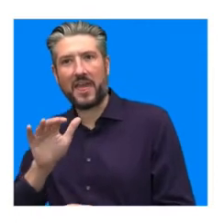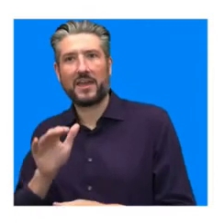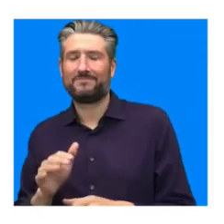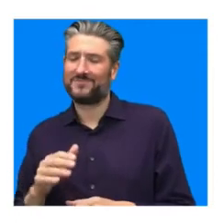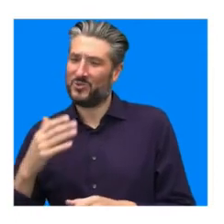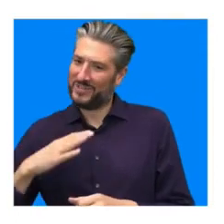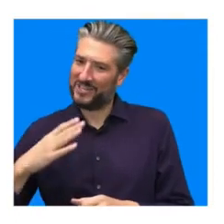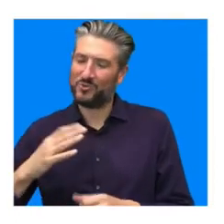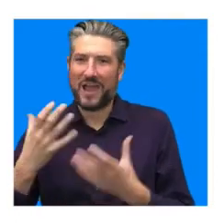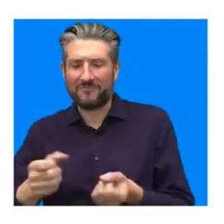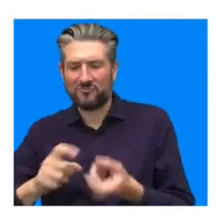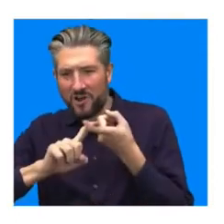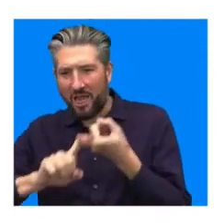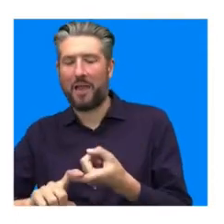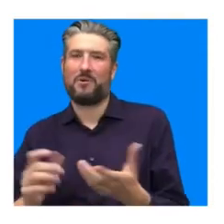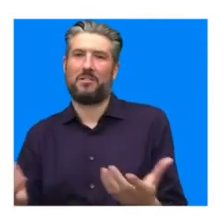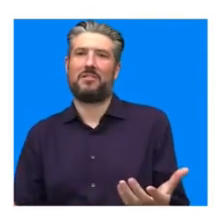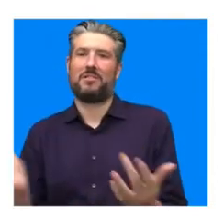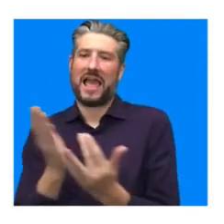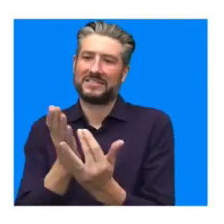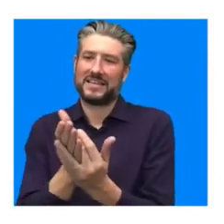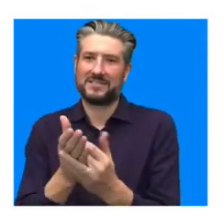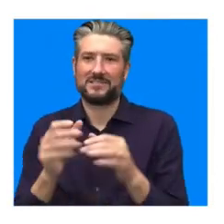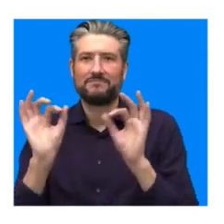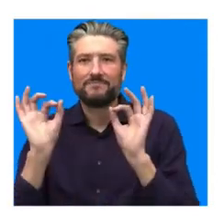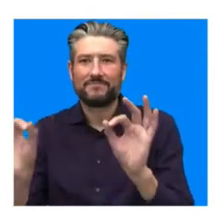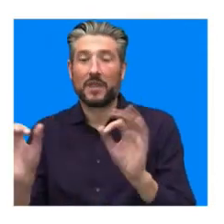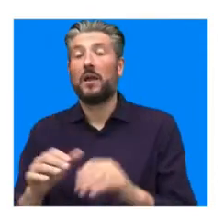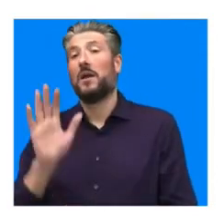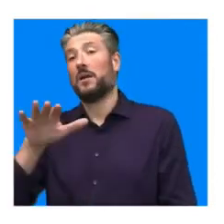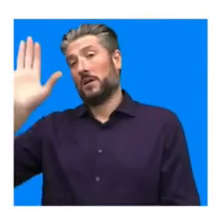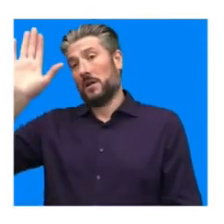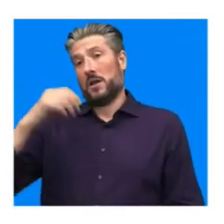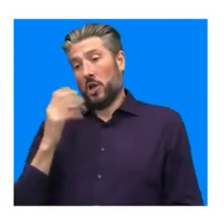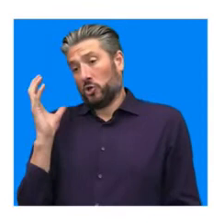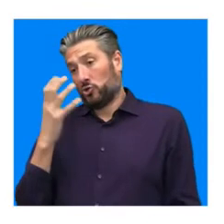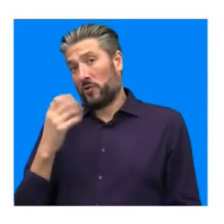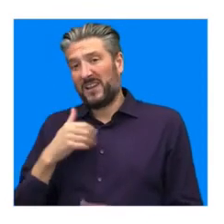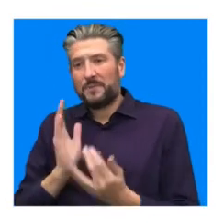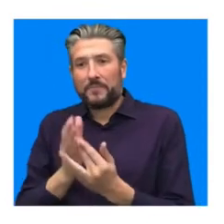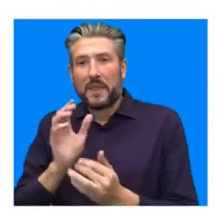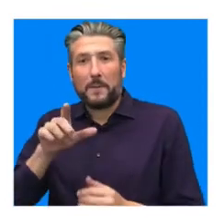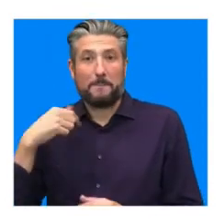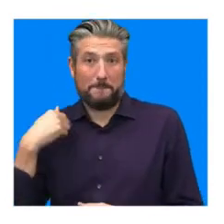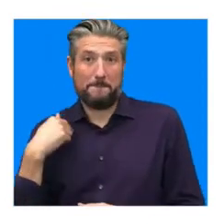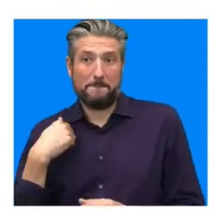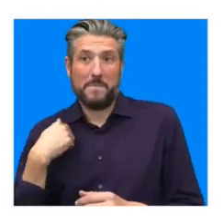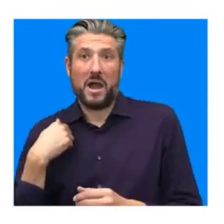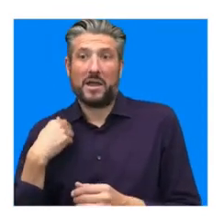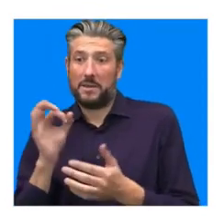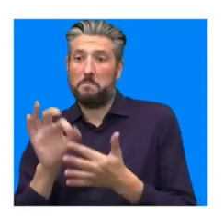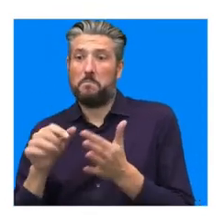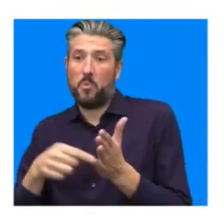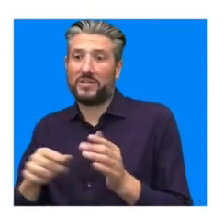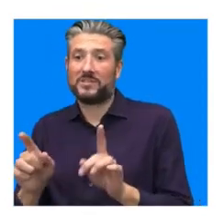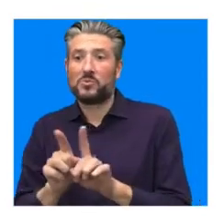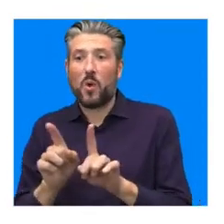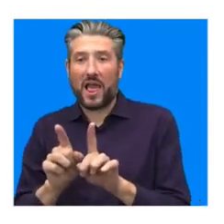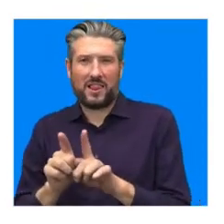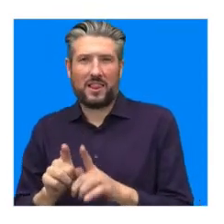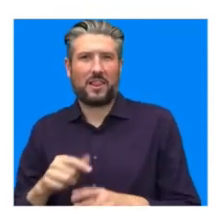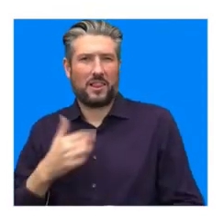Absolutely. I think that's my point, Kathy. Sorry to jump in for a second, but I think that's exactly what I'm wanting to get across from this, is that, you know, there's